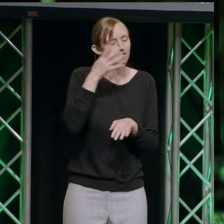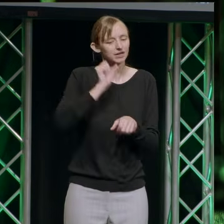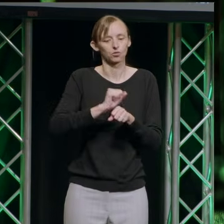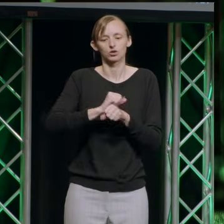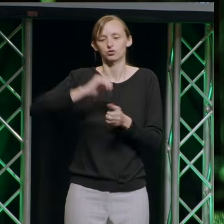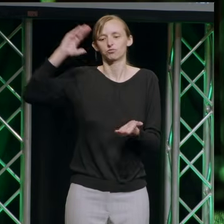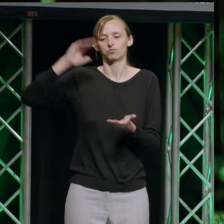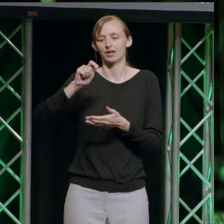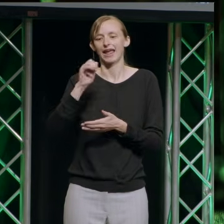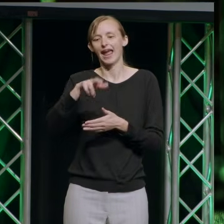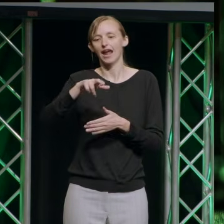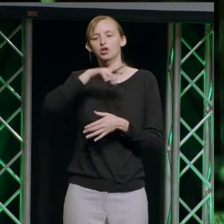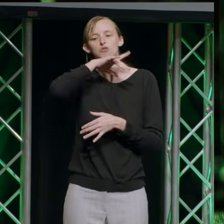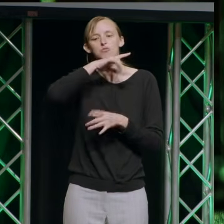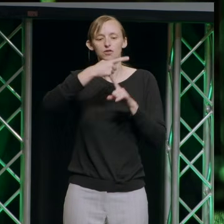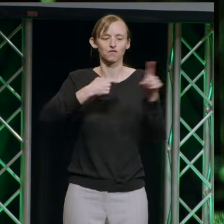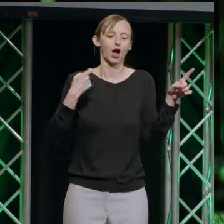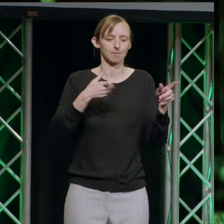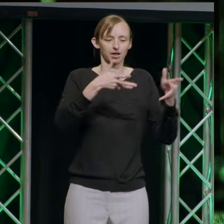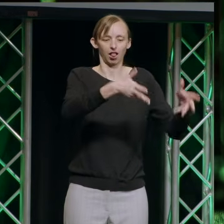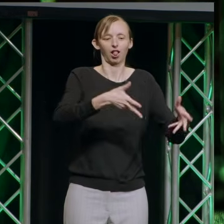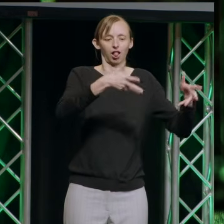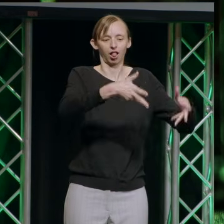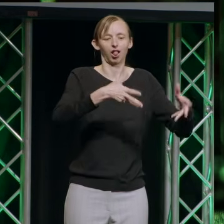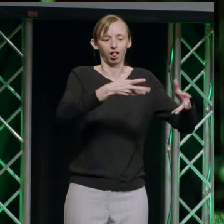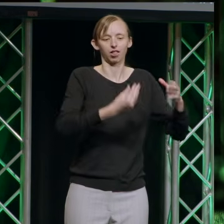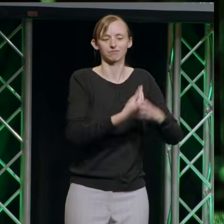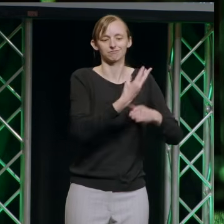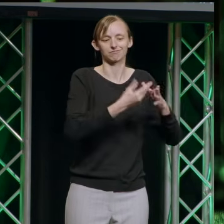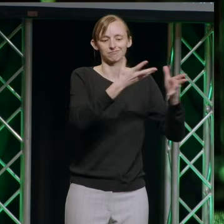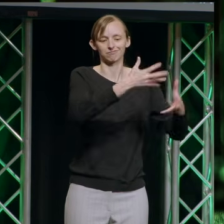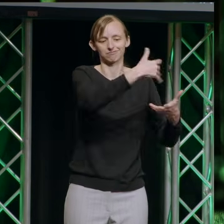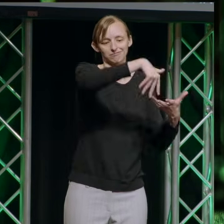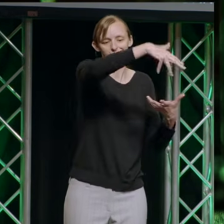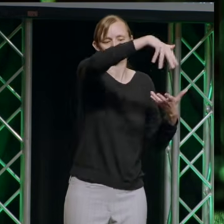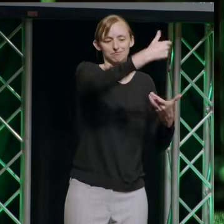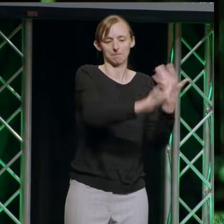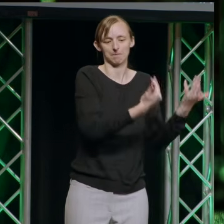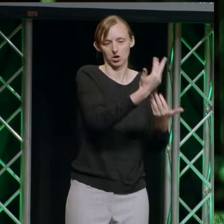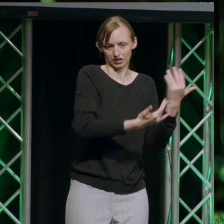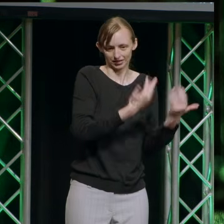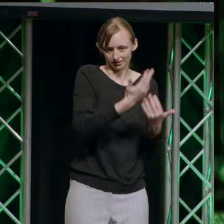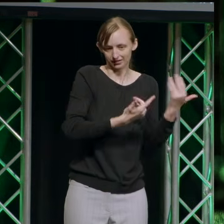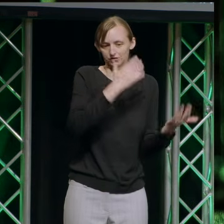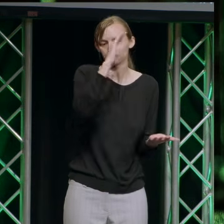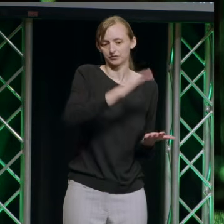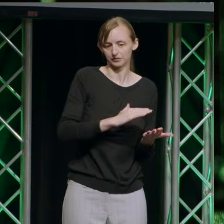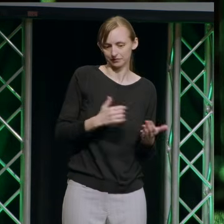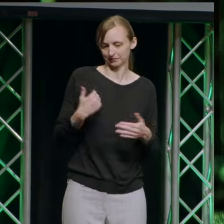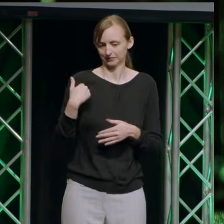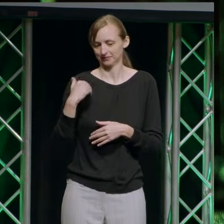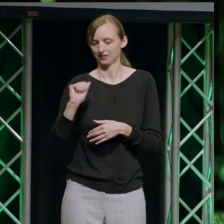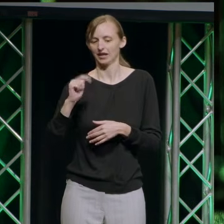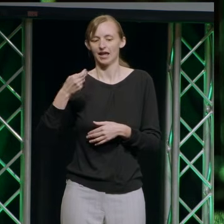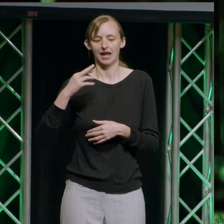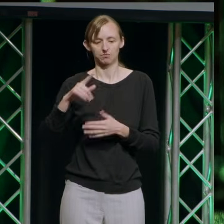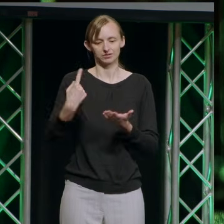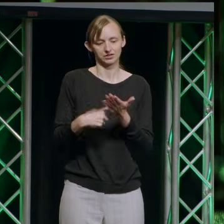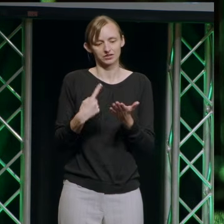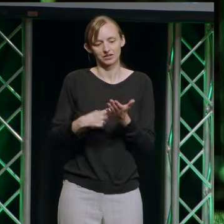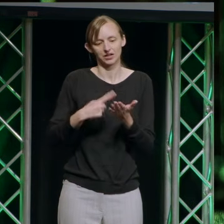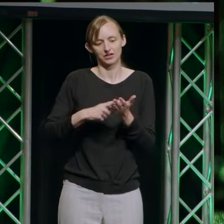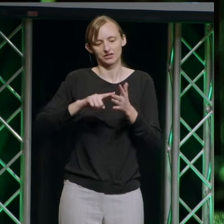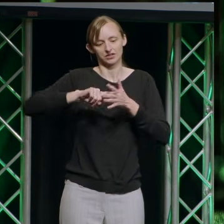pollution that's caused by crop waste burning. And this April, we started talking to a top 3 automotive player